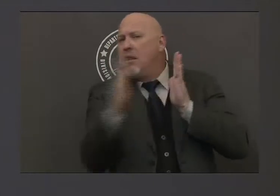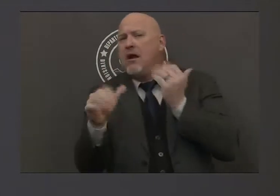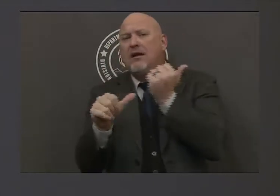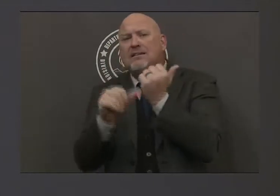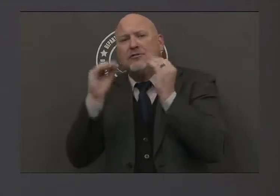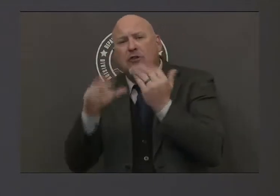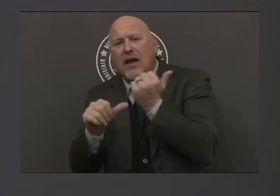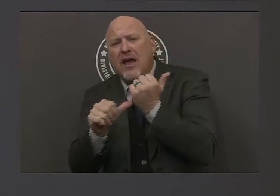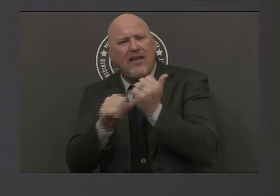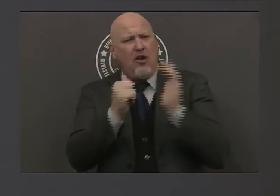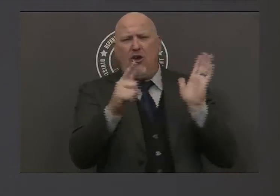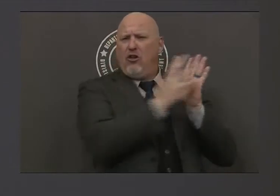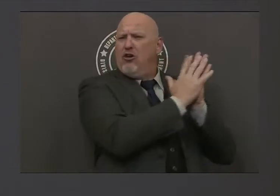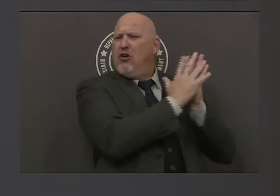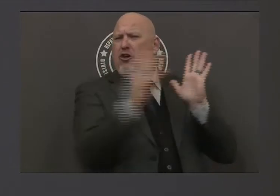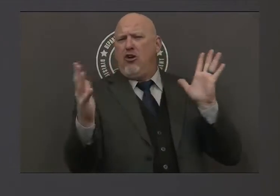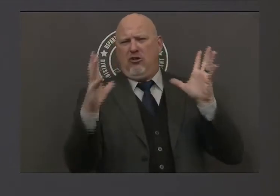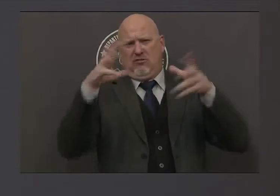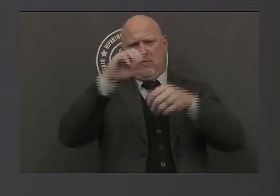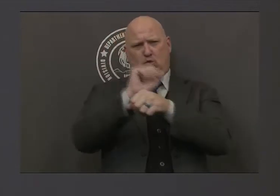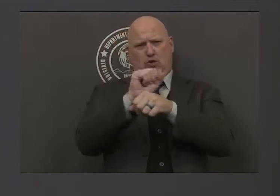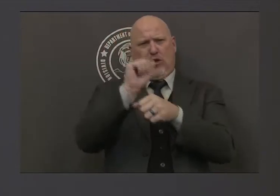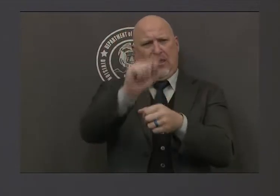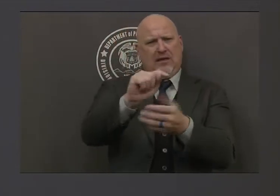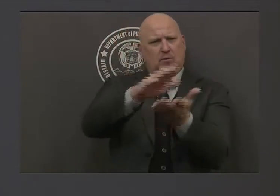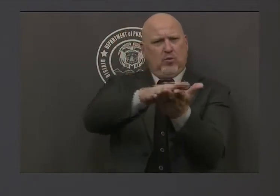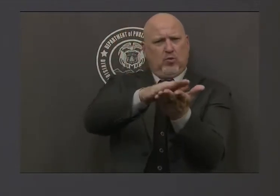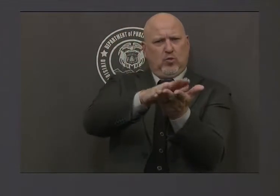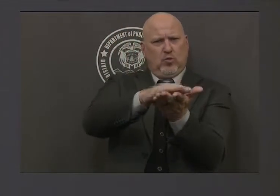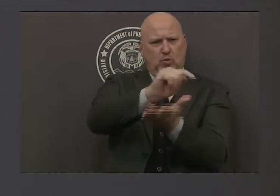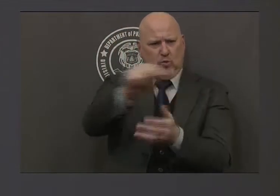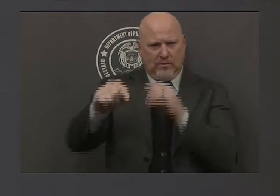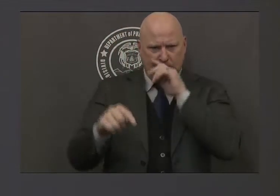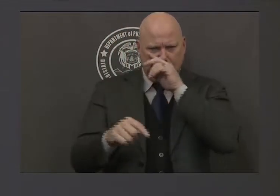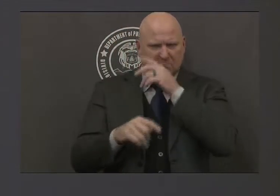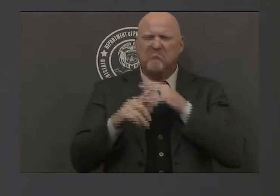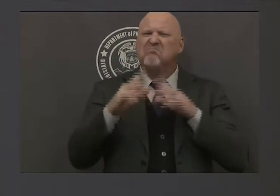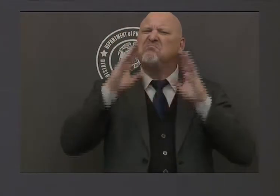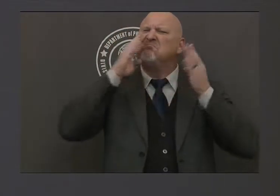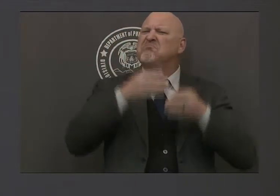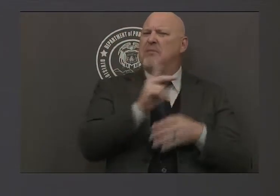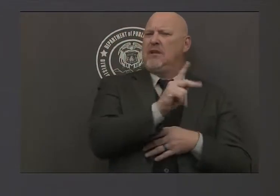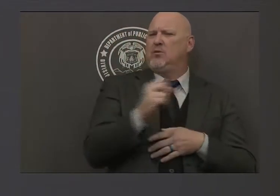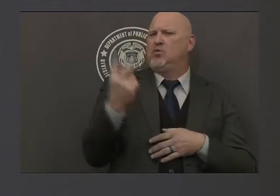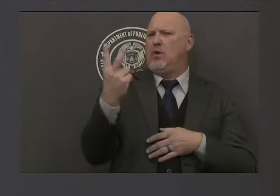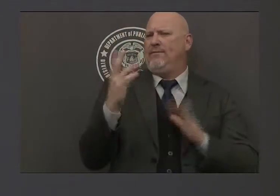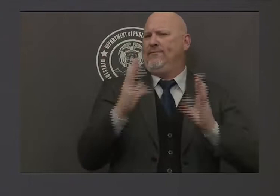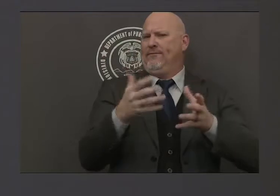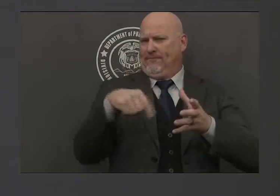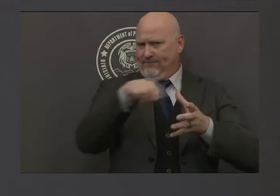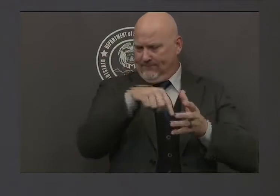educators and staff in our K through 12 schools will be eligible to receive the vaccine in what we